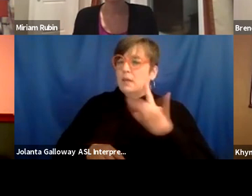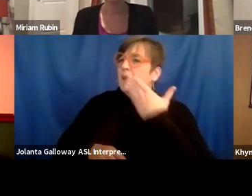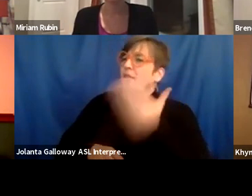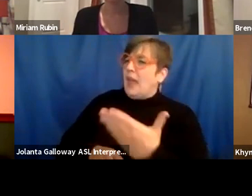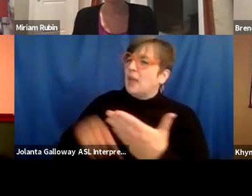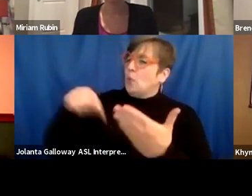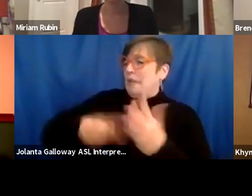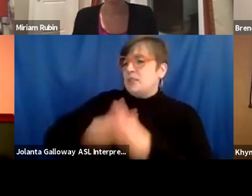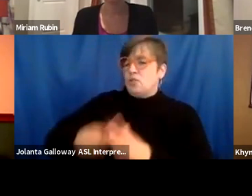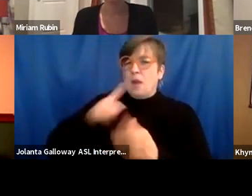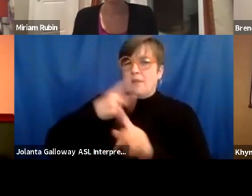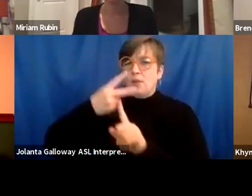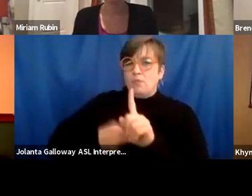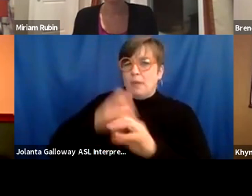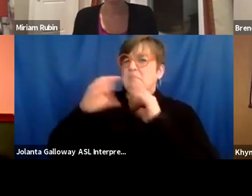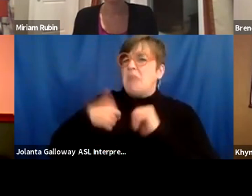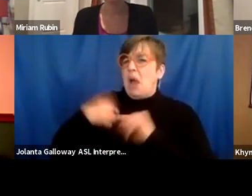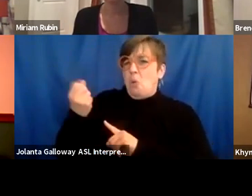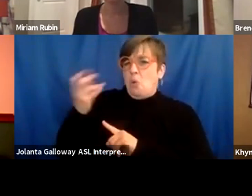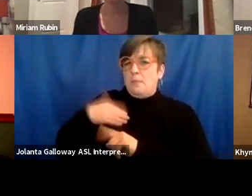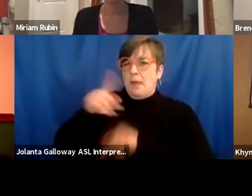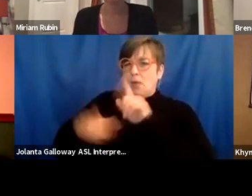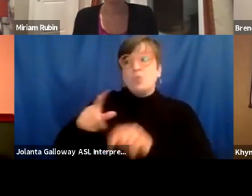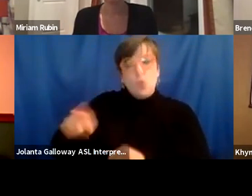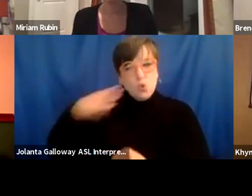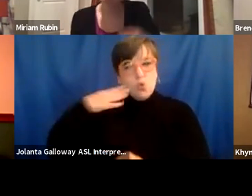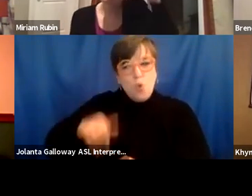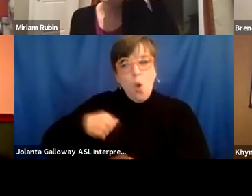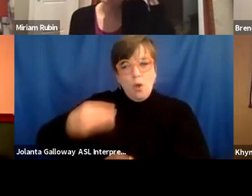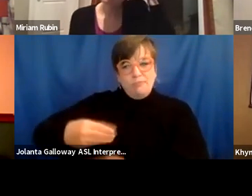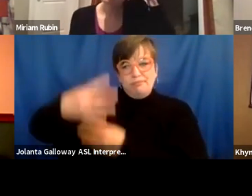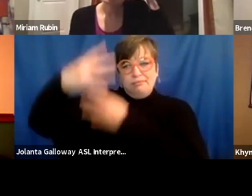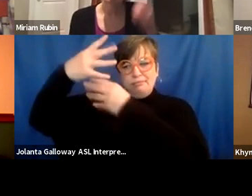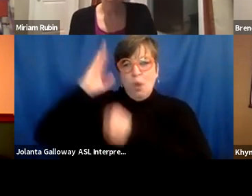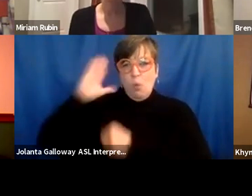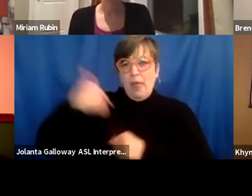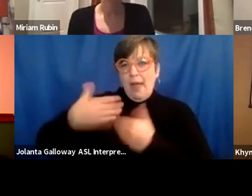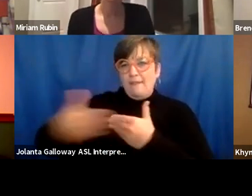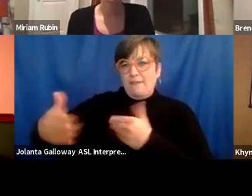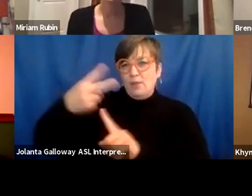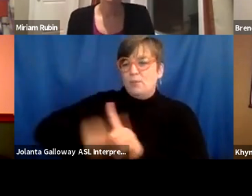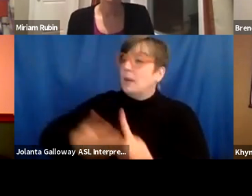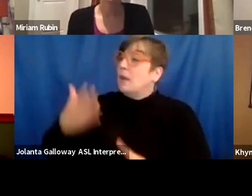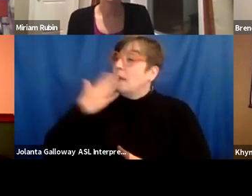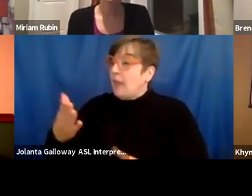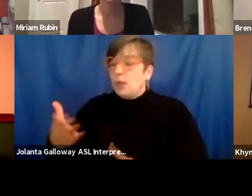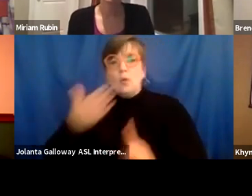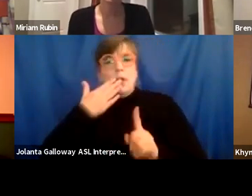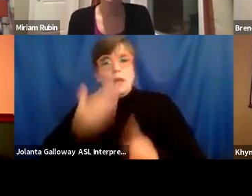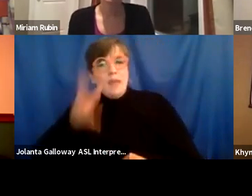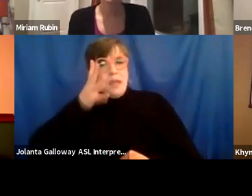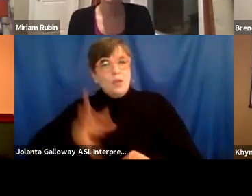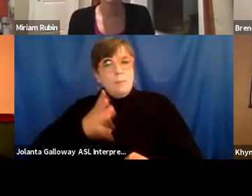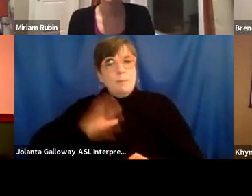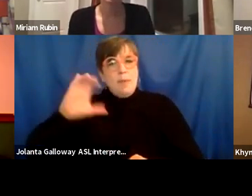my comments and questions. I'm gonna have plenty of them over the course of 2 months. Thank you, Madam Chair. And I do have to let you know,